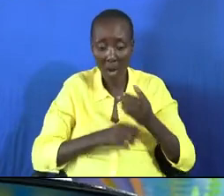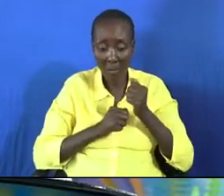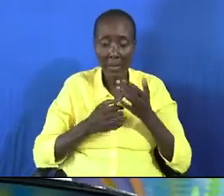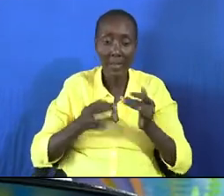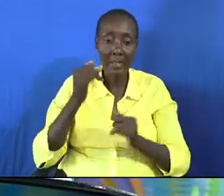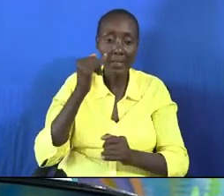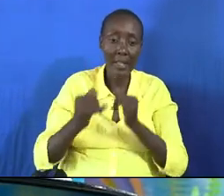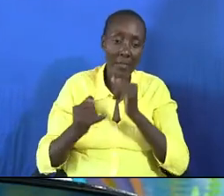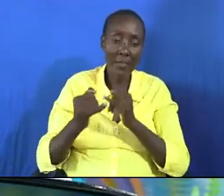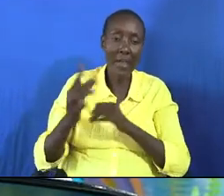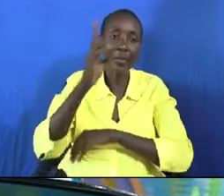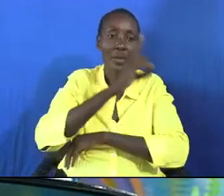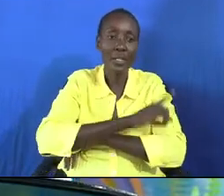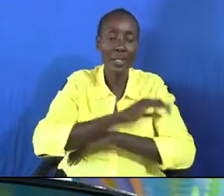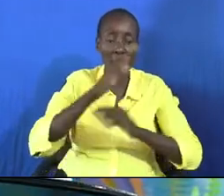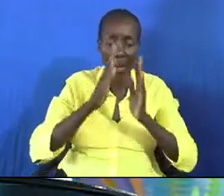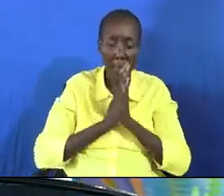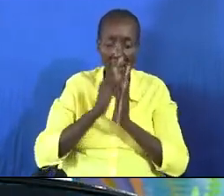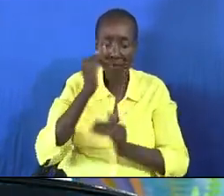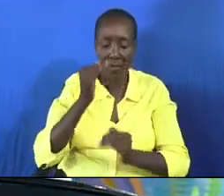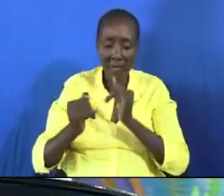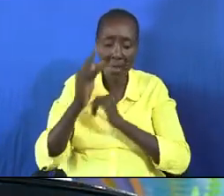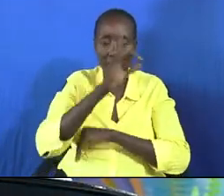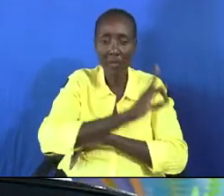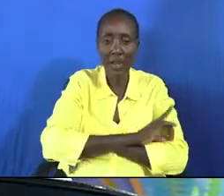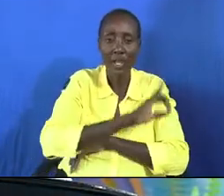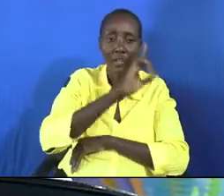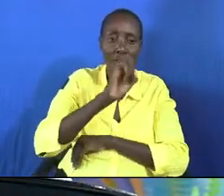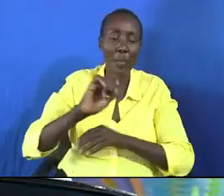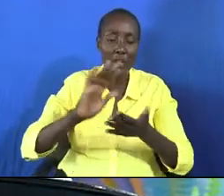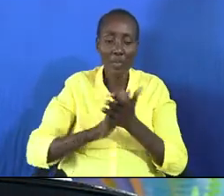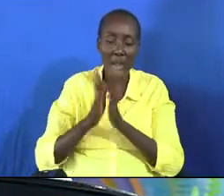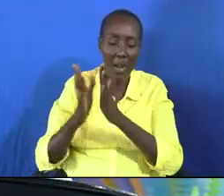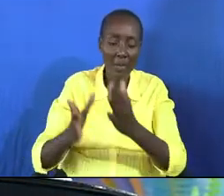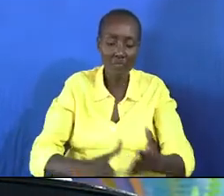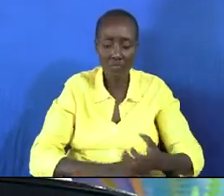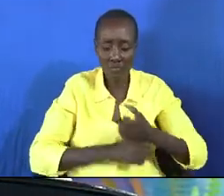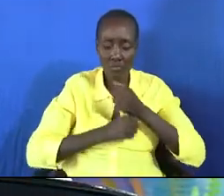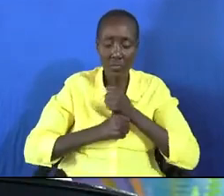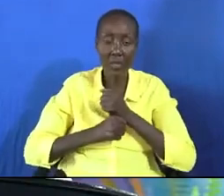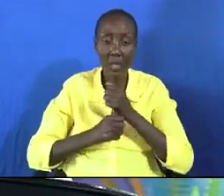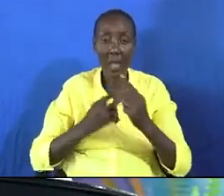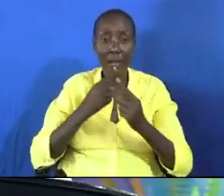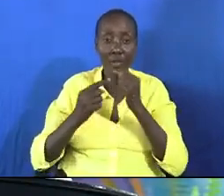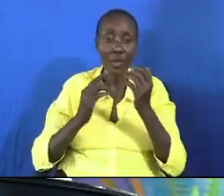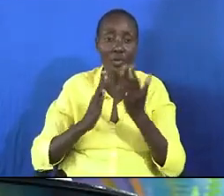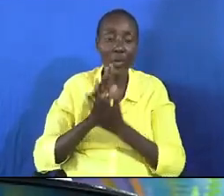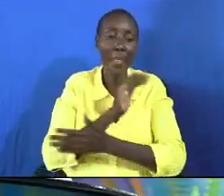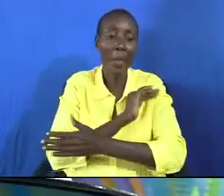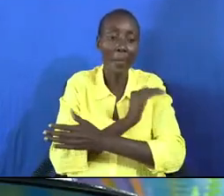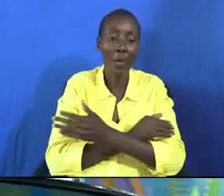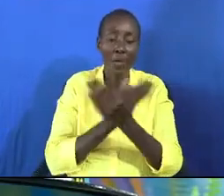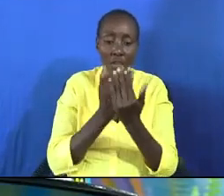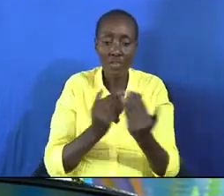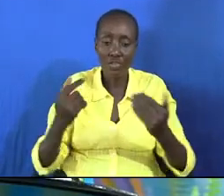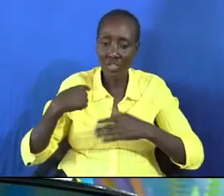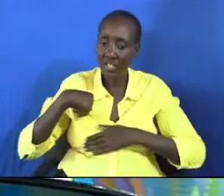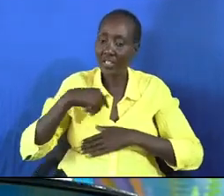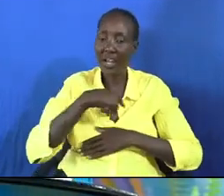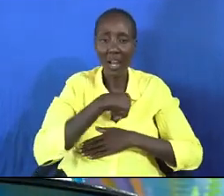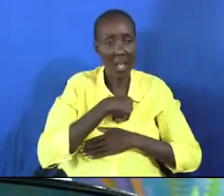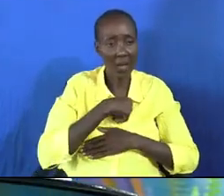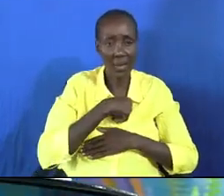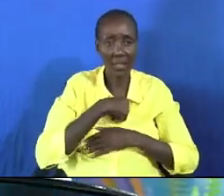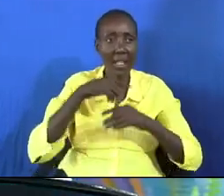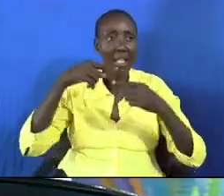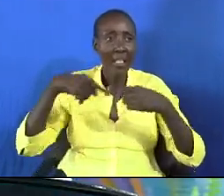days and the prayers for the last days. So we need to be bold and talk with power. Our children are into